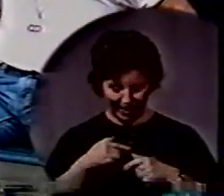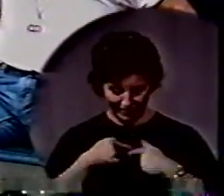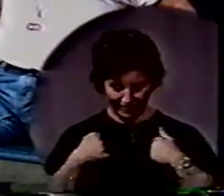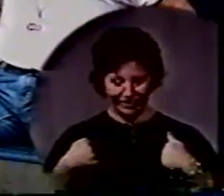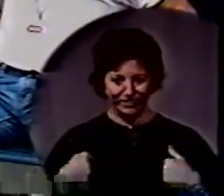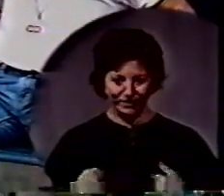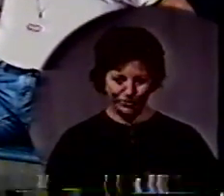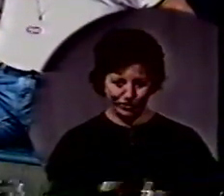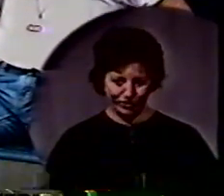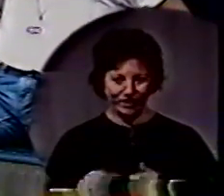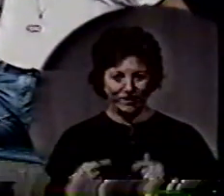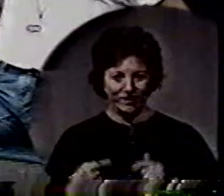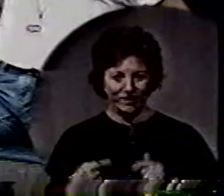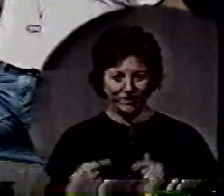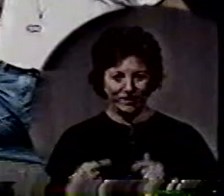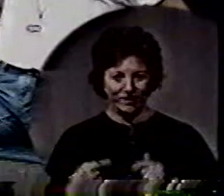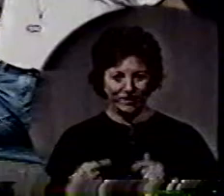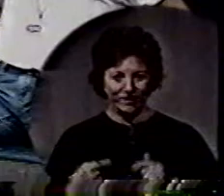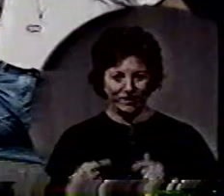is the symbol for the Amsterdam